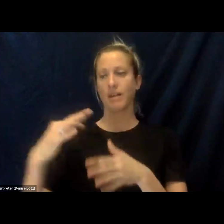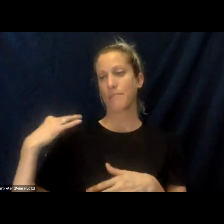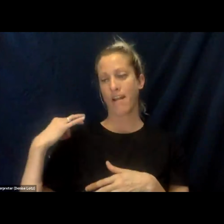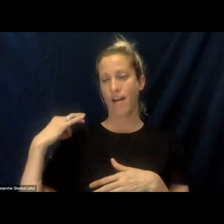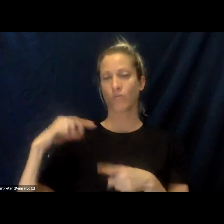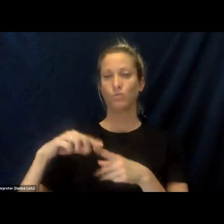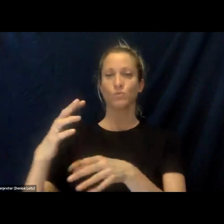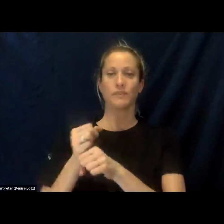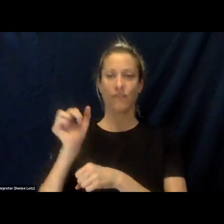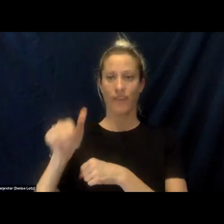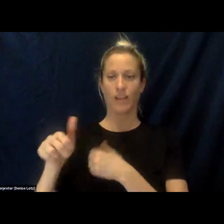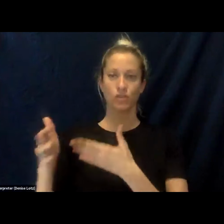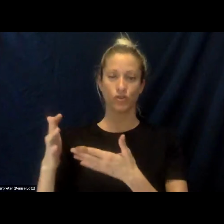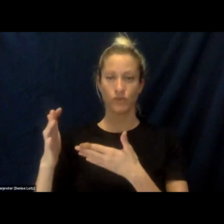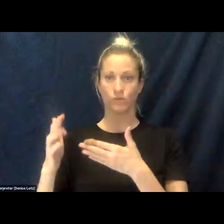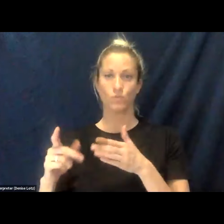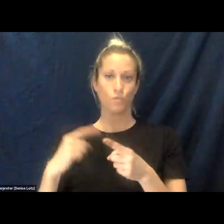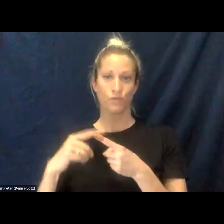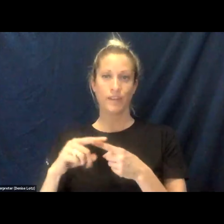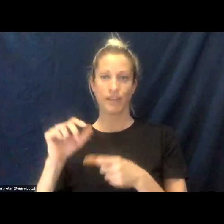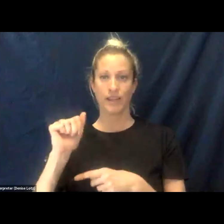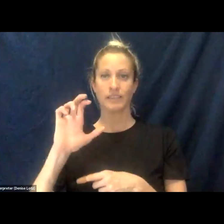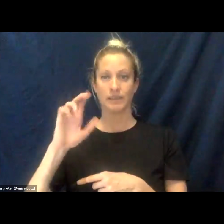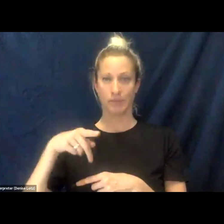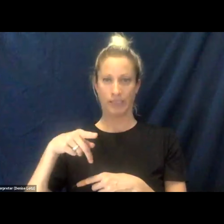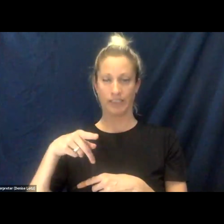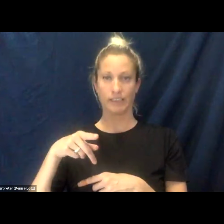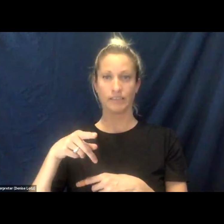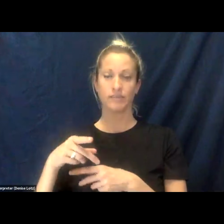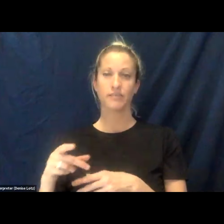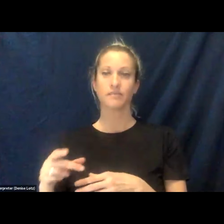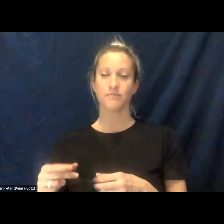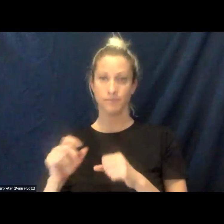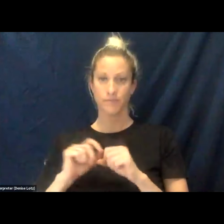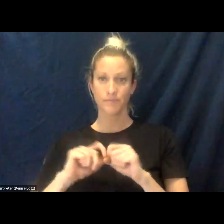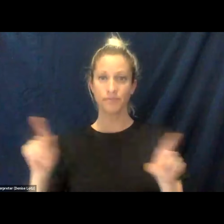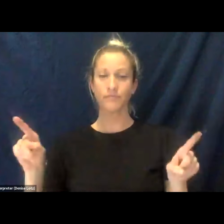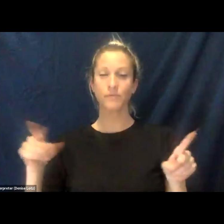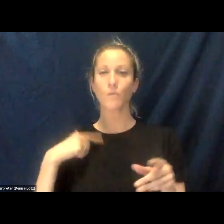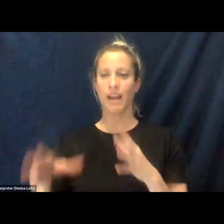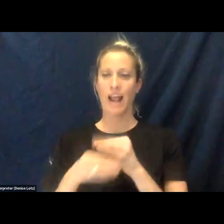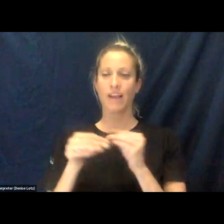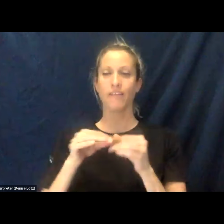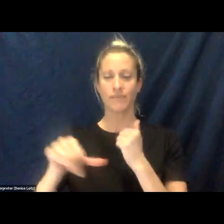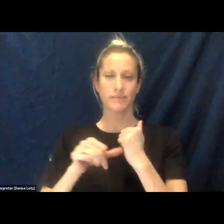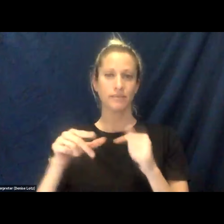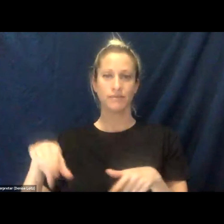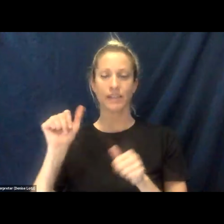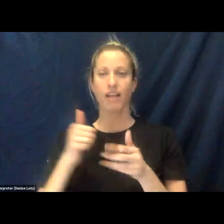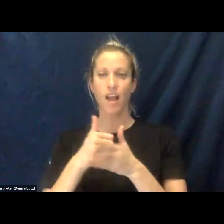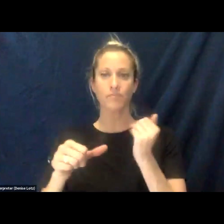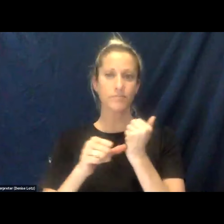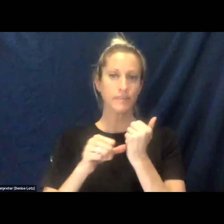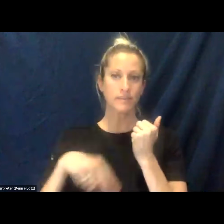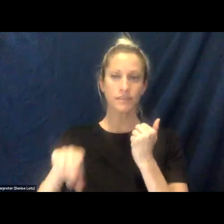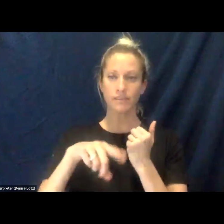service. When the Affordable Connectivity Program came out, we added that into that assistance as well, so we can help individuals navigate what the